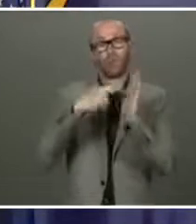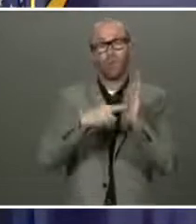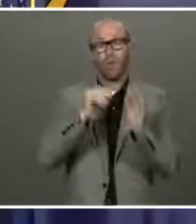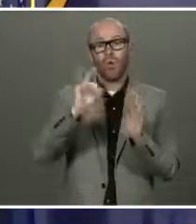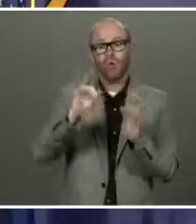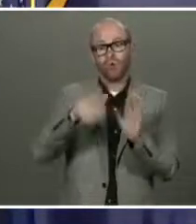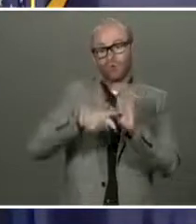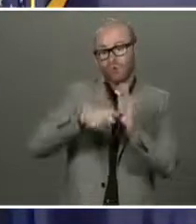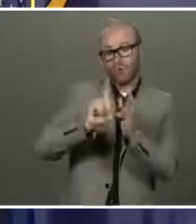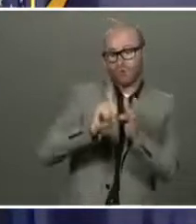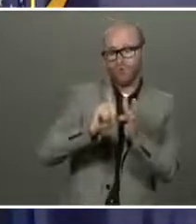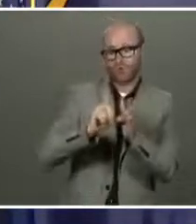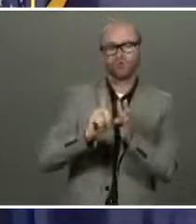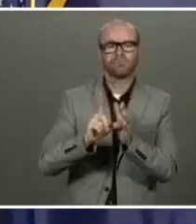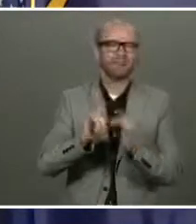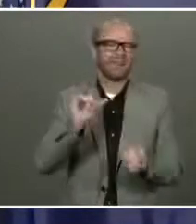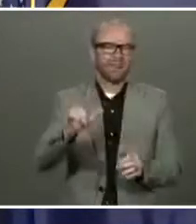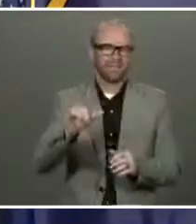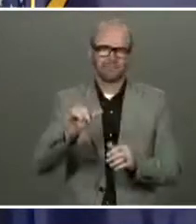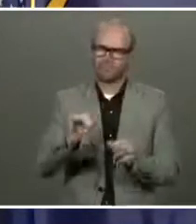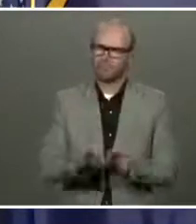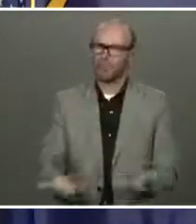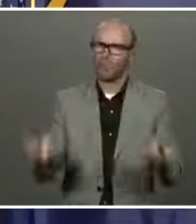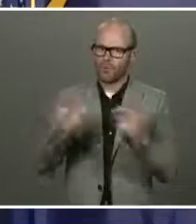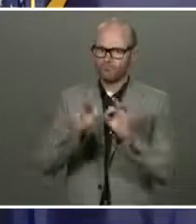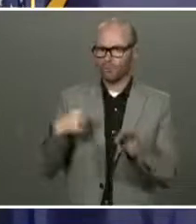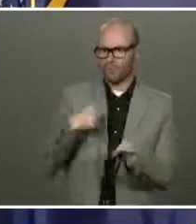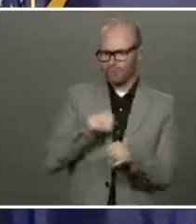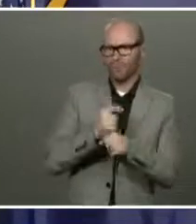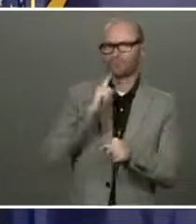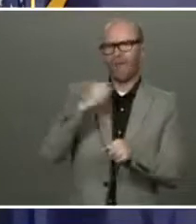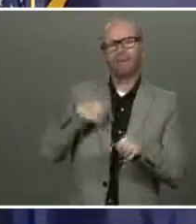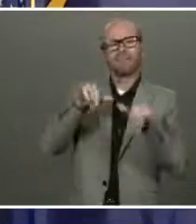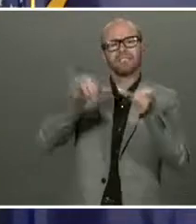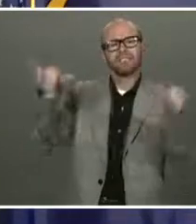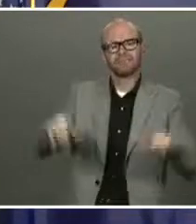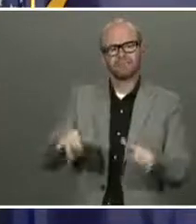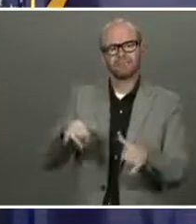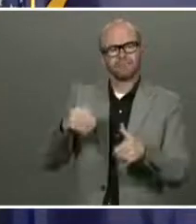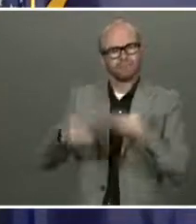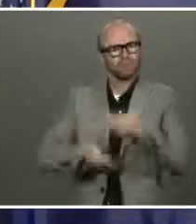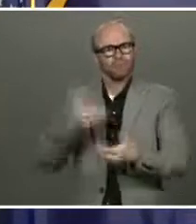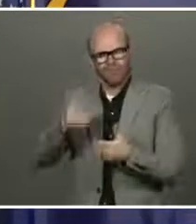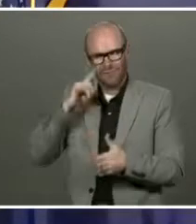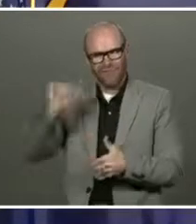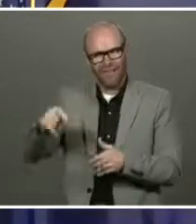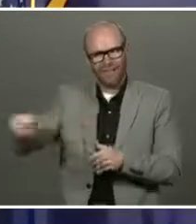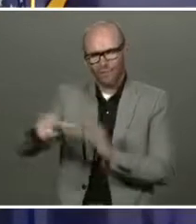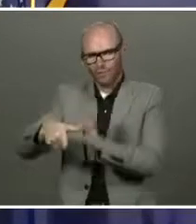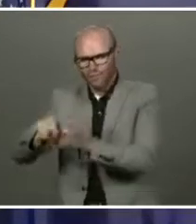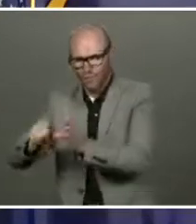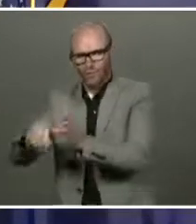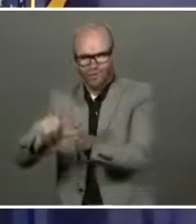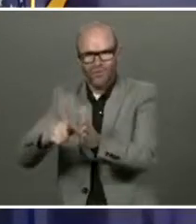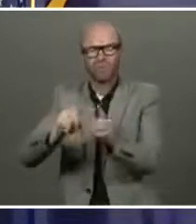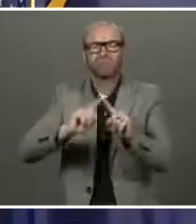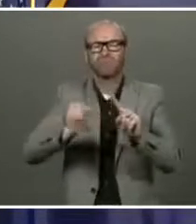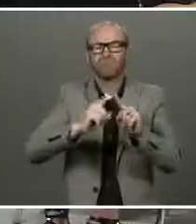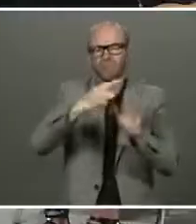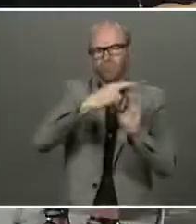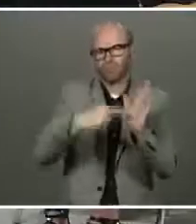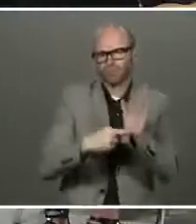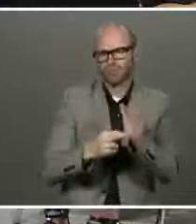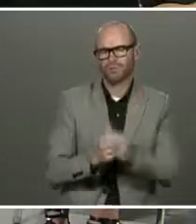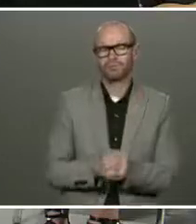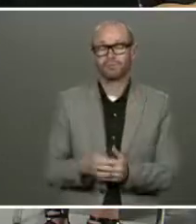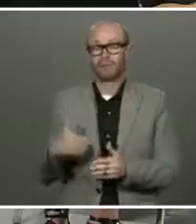review all of our rules routinely to make sure that they're doing what they're supposed to do. And I have no problem with reviewing this rule as well. Governor, after